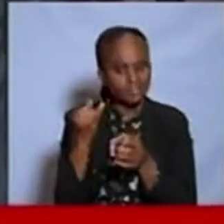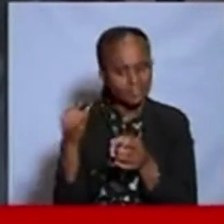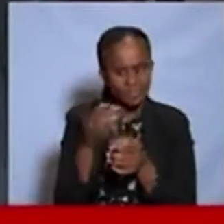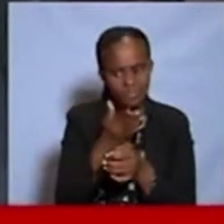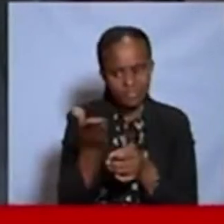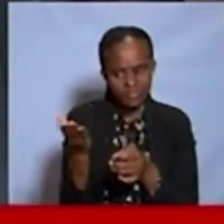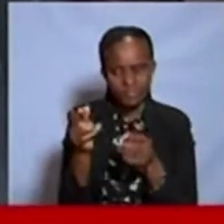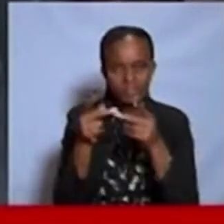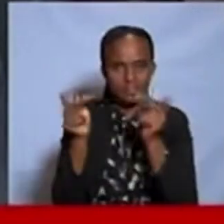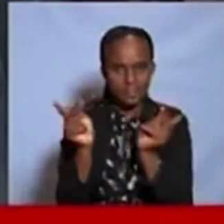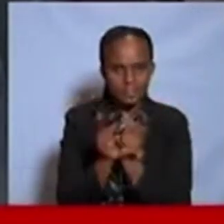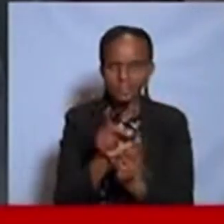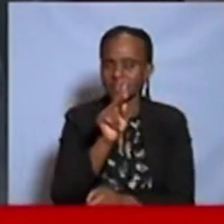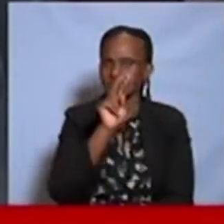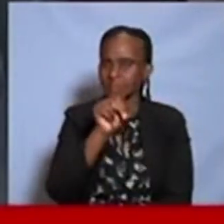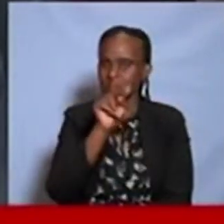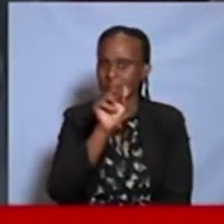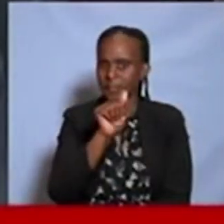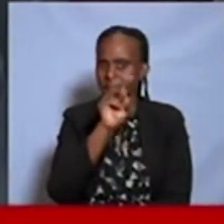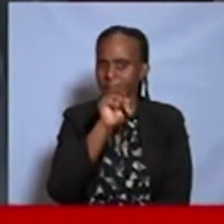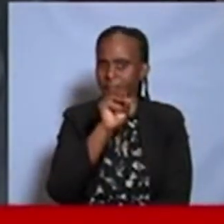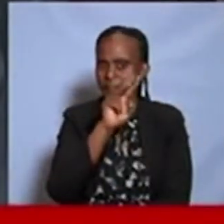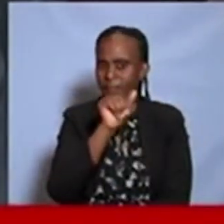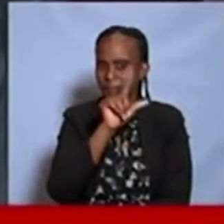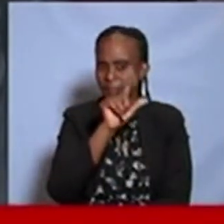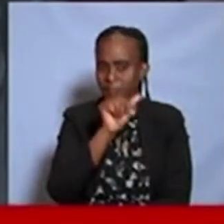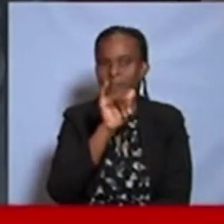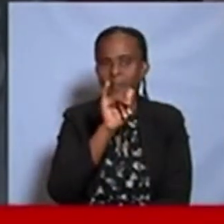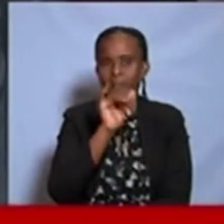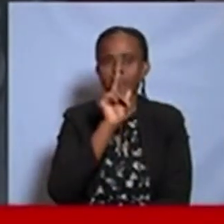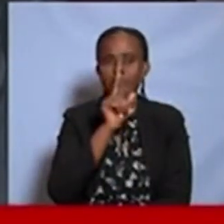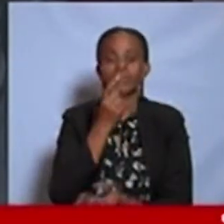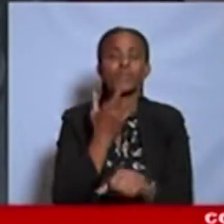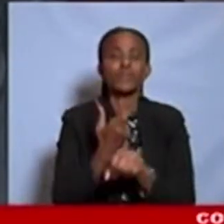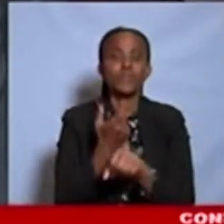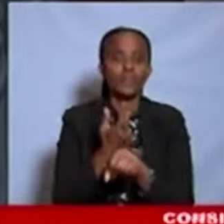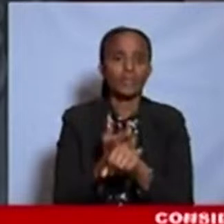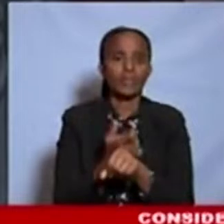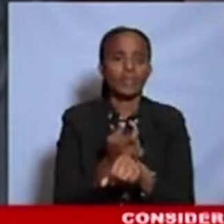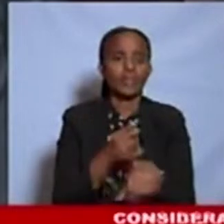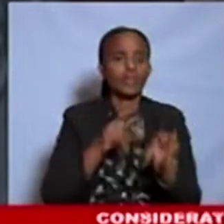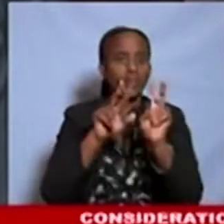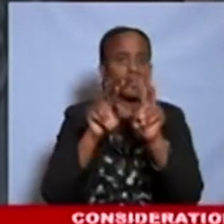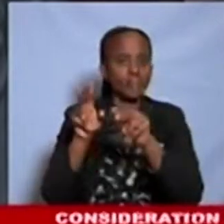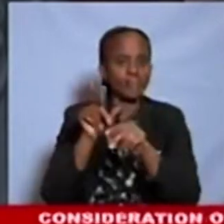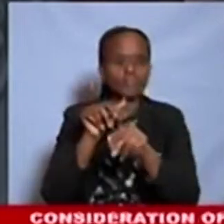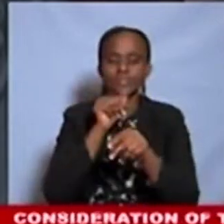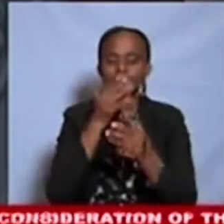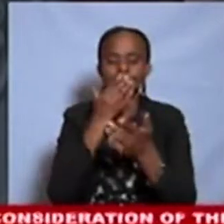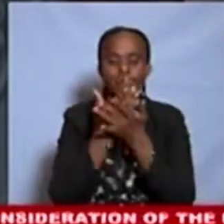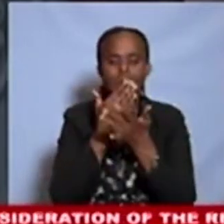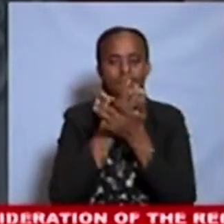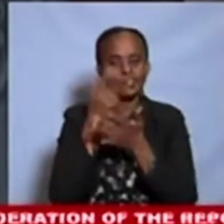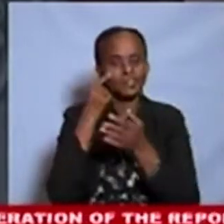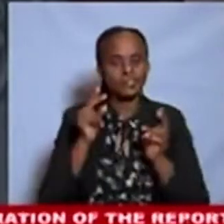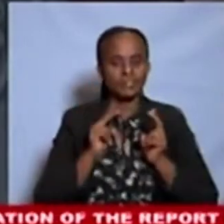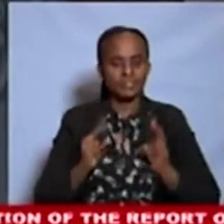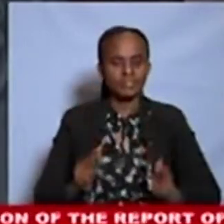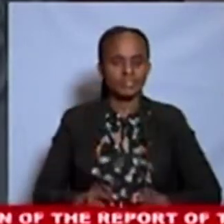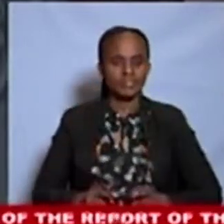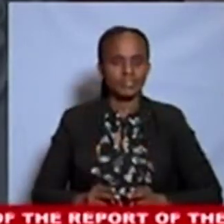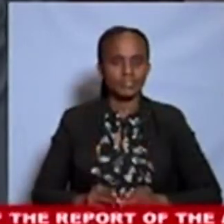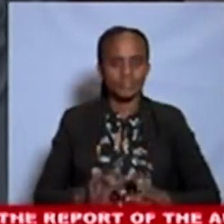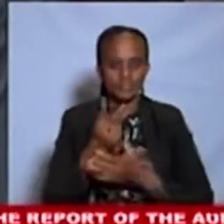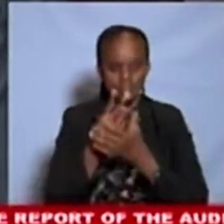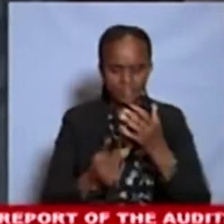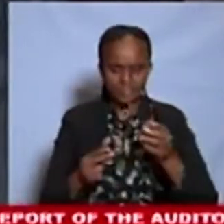site in Namwala, yes, it's a thorny issue, and as observed, it's not good for the healthy, both to